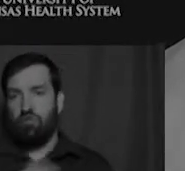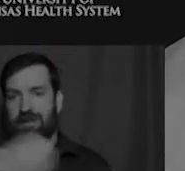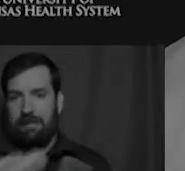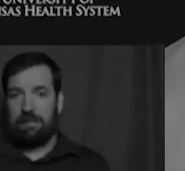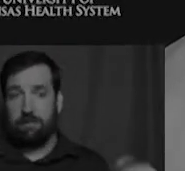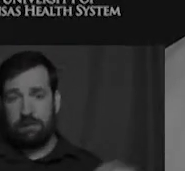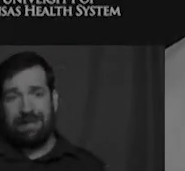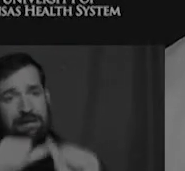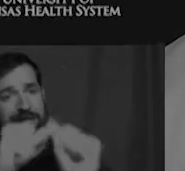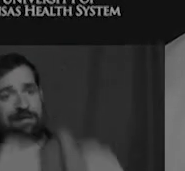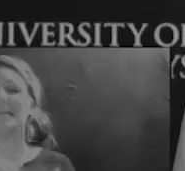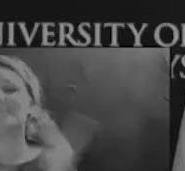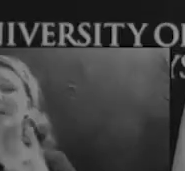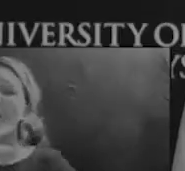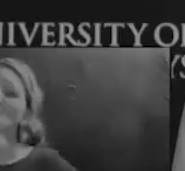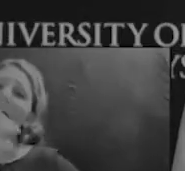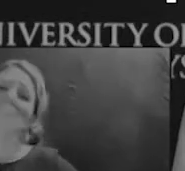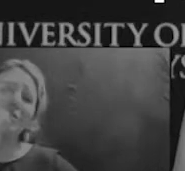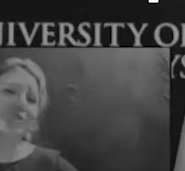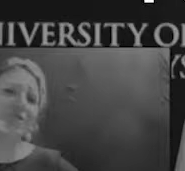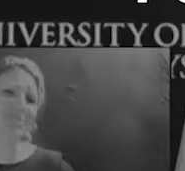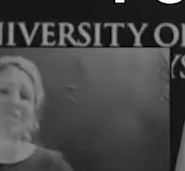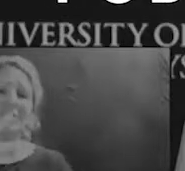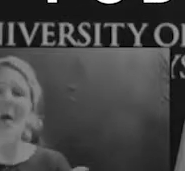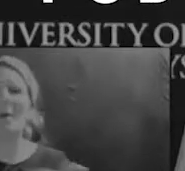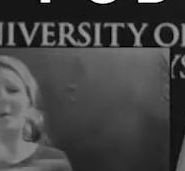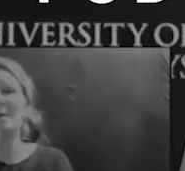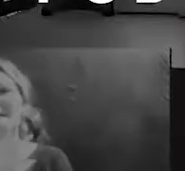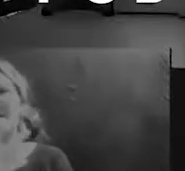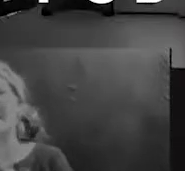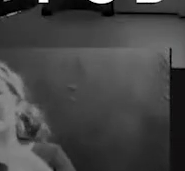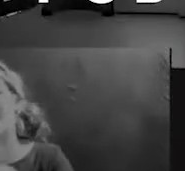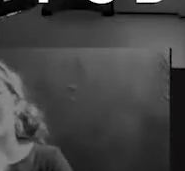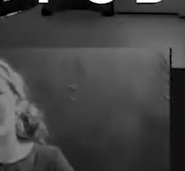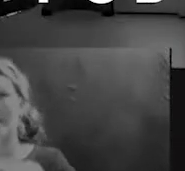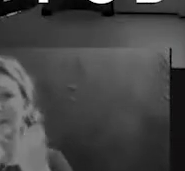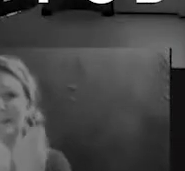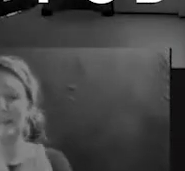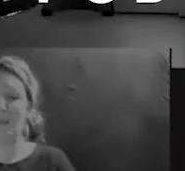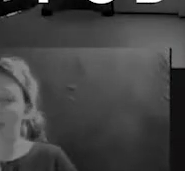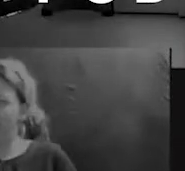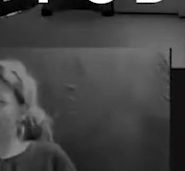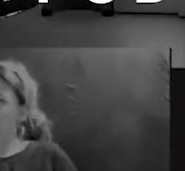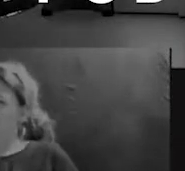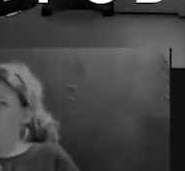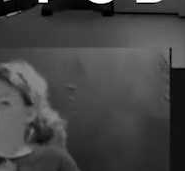mics with Dr. Stites podcasts. Now everywhere podcasts are available.